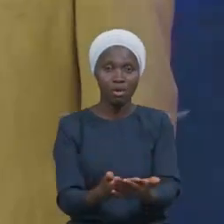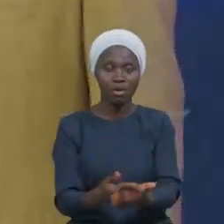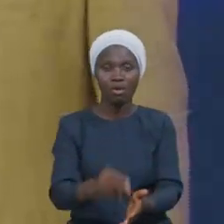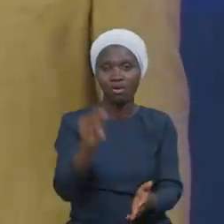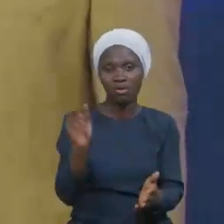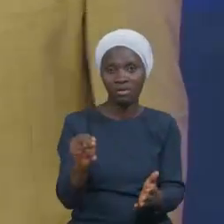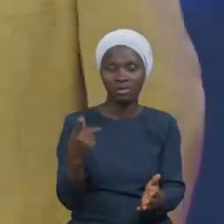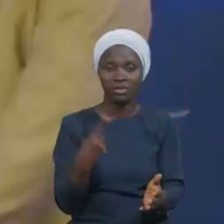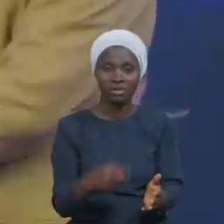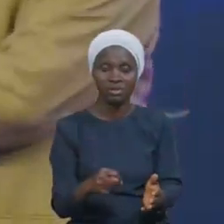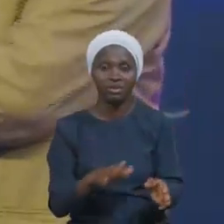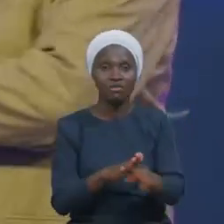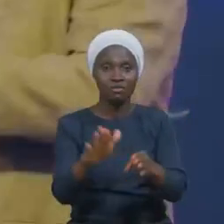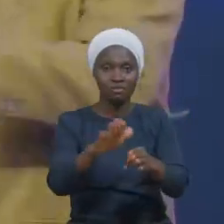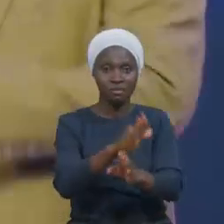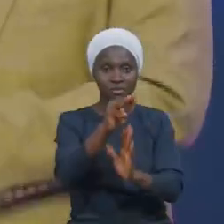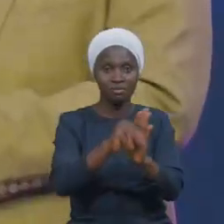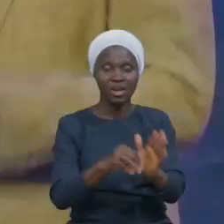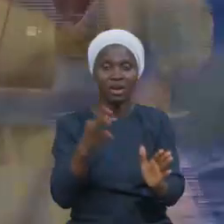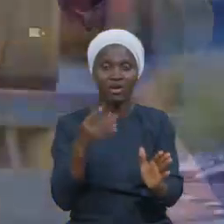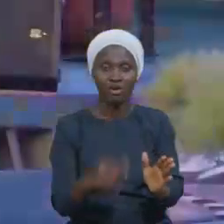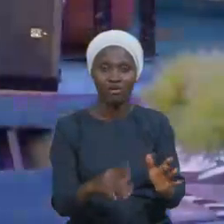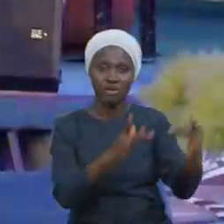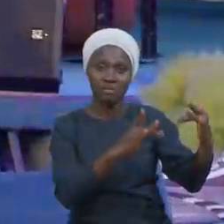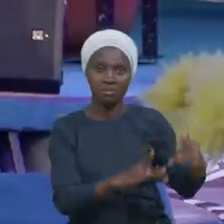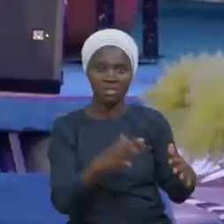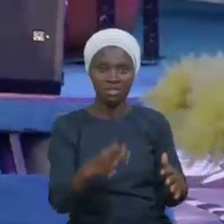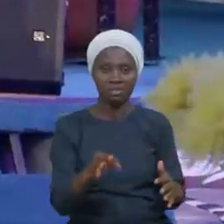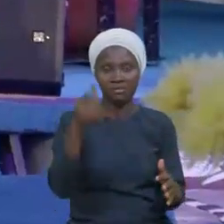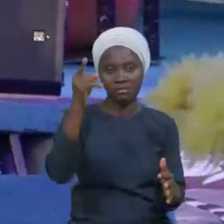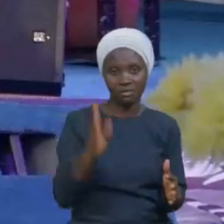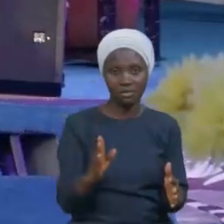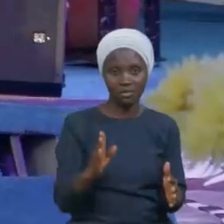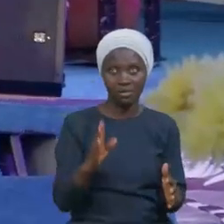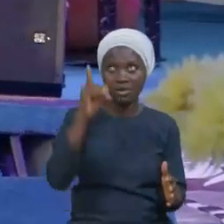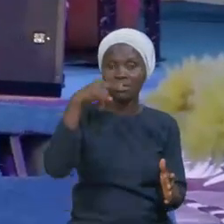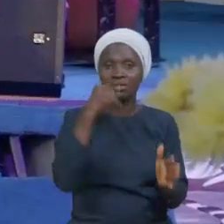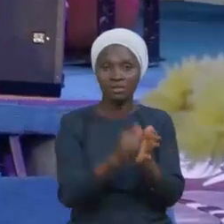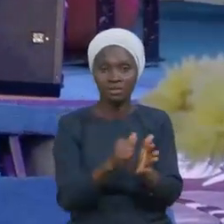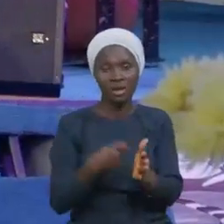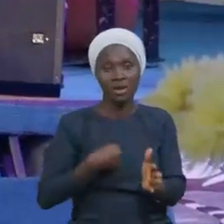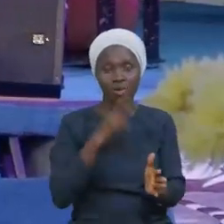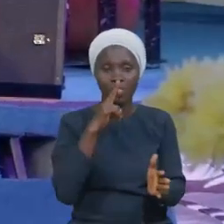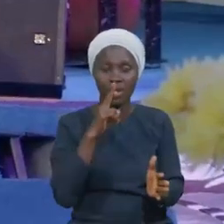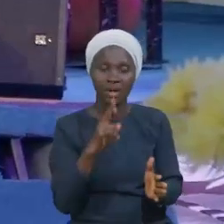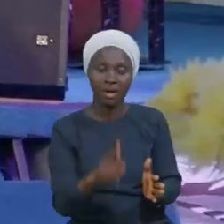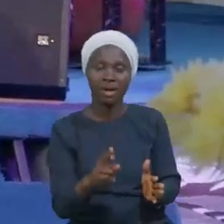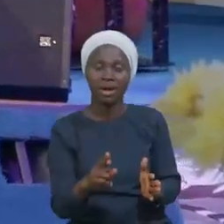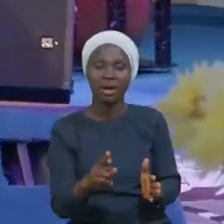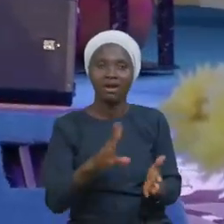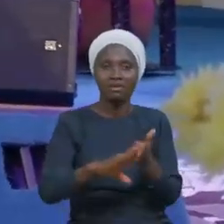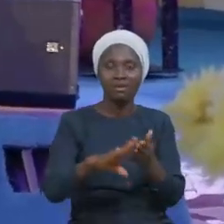the fulfillment of the mercy of God. It says, we're justified freely by